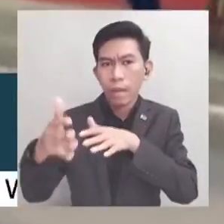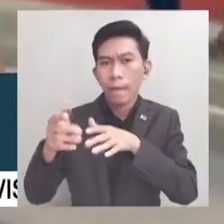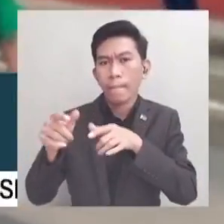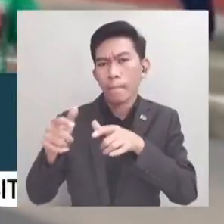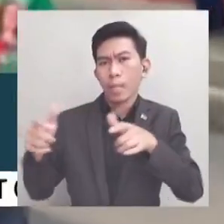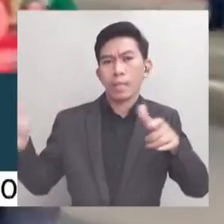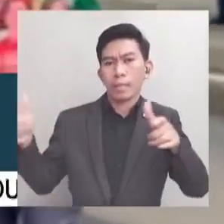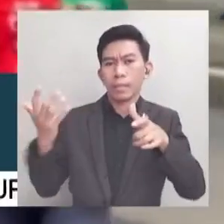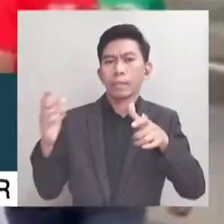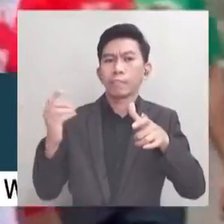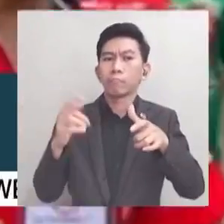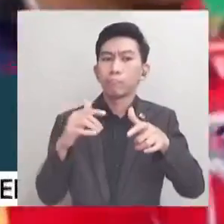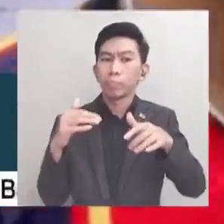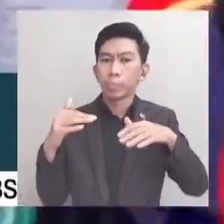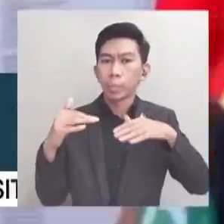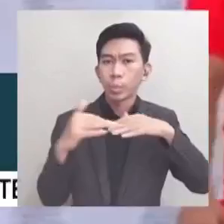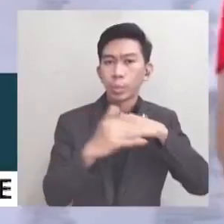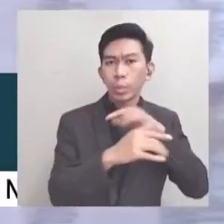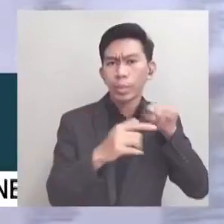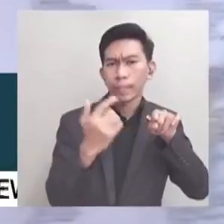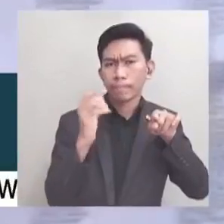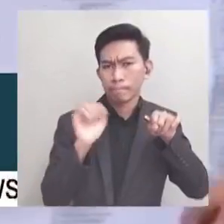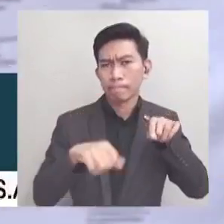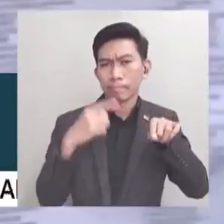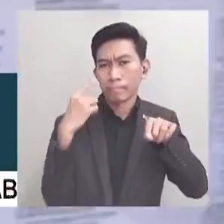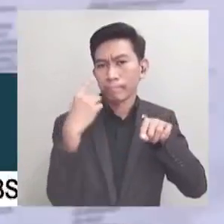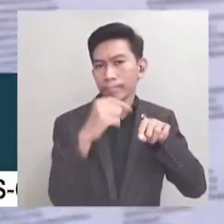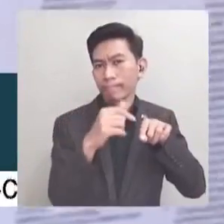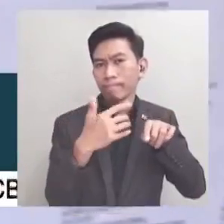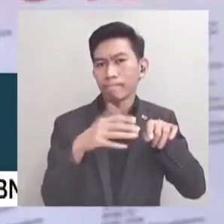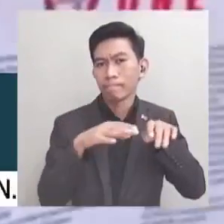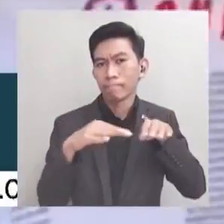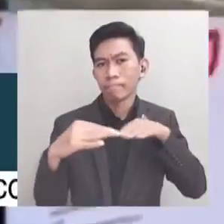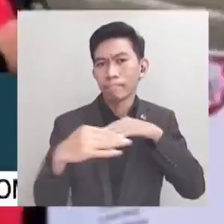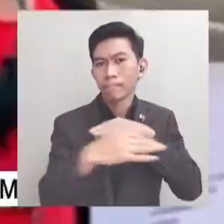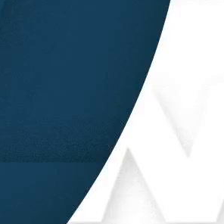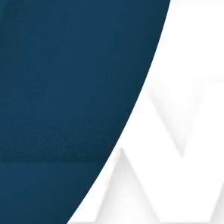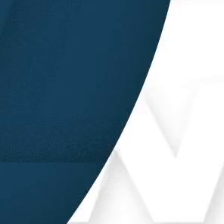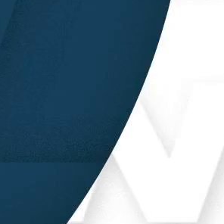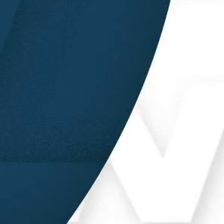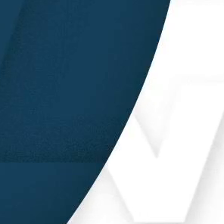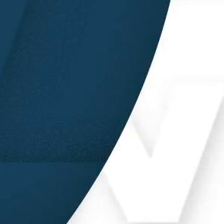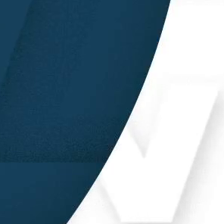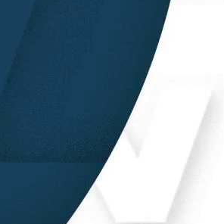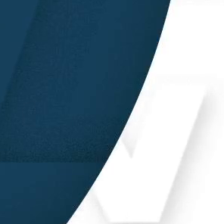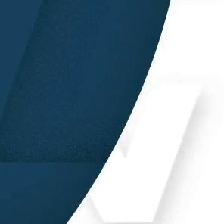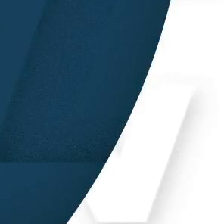that's the latest from Commonwealth Armina. Thanks a lot. Robert Mano there joining us on the line.